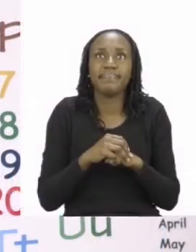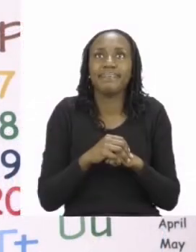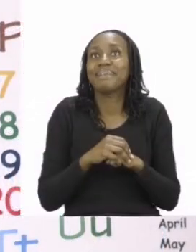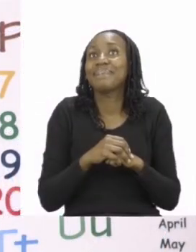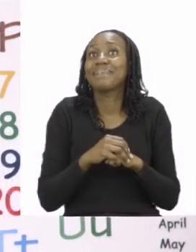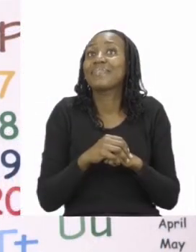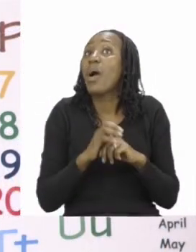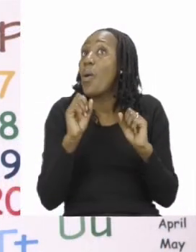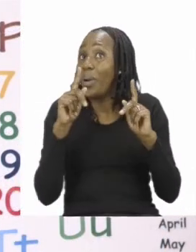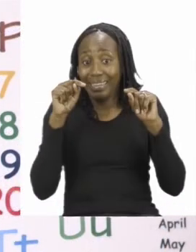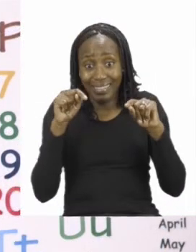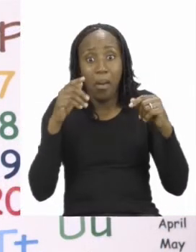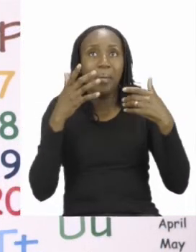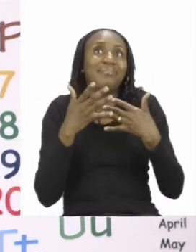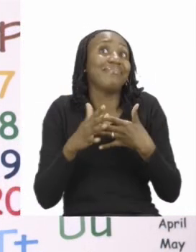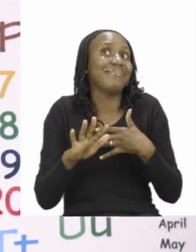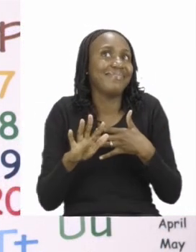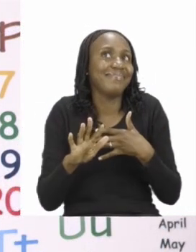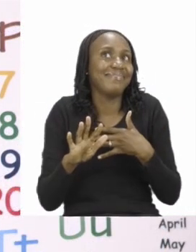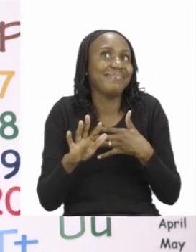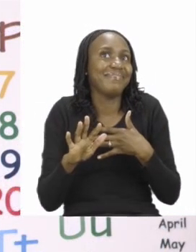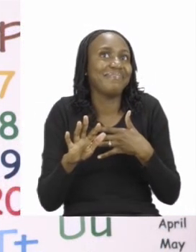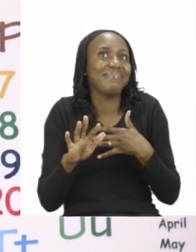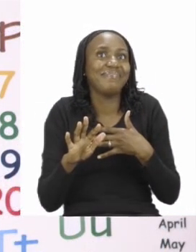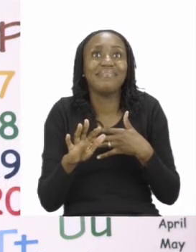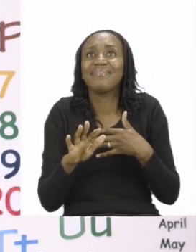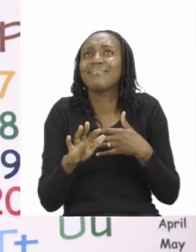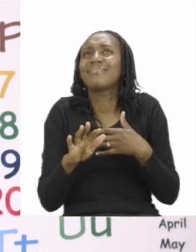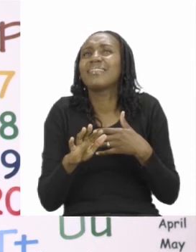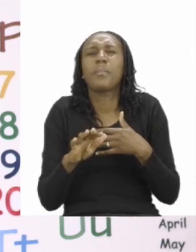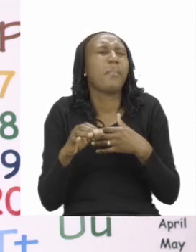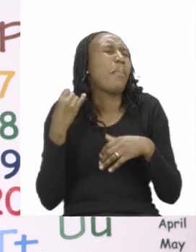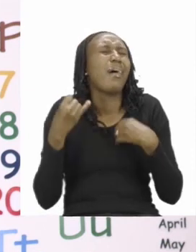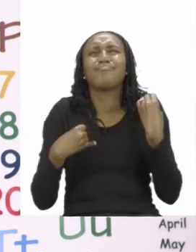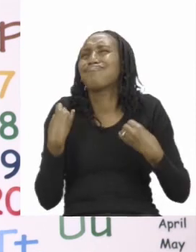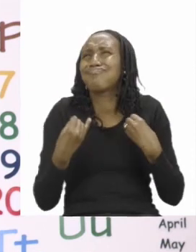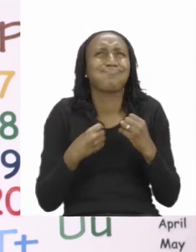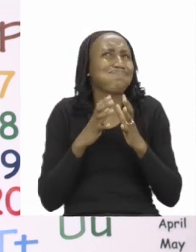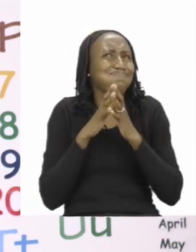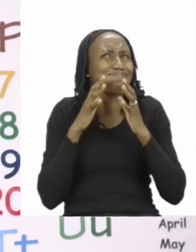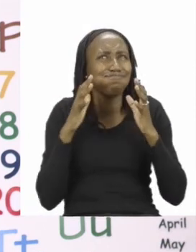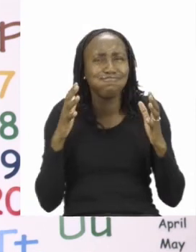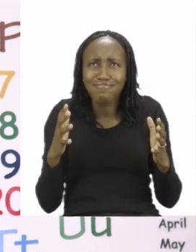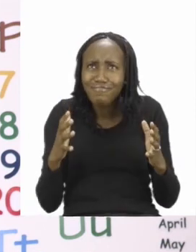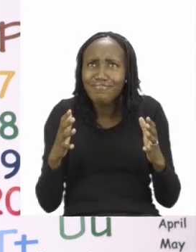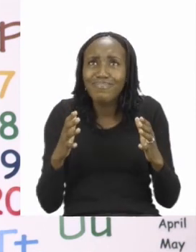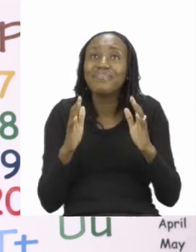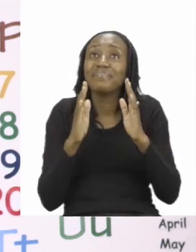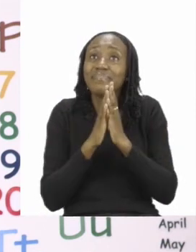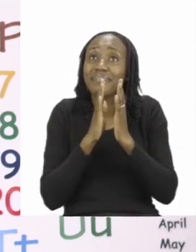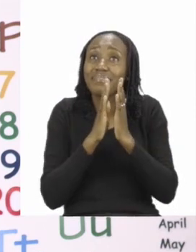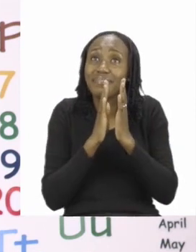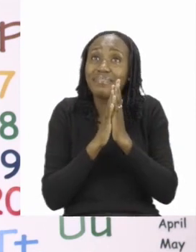Boys and girls, we have now come to the end of our lesson, and I had so much fun. Remember, it's always